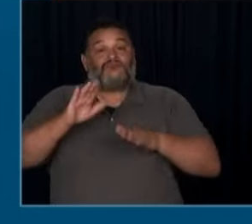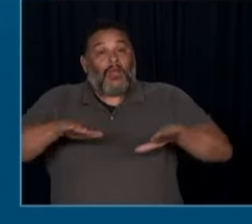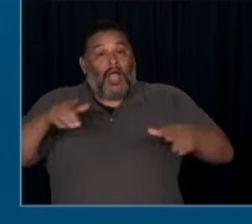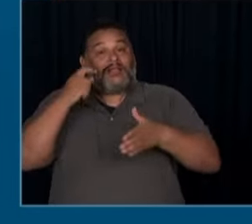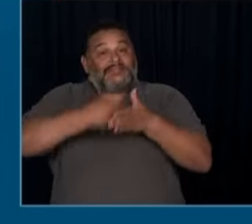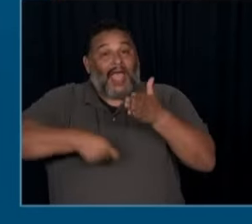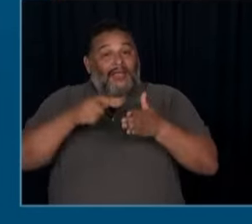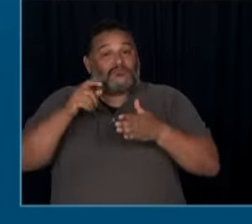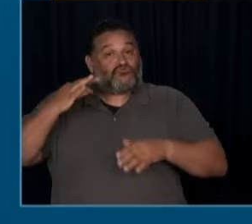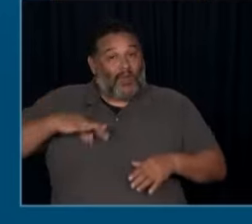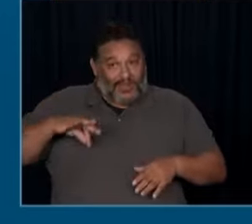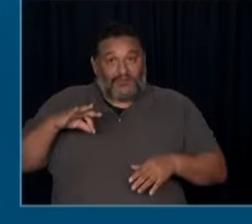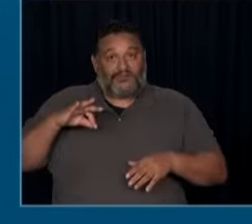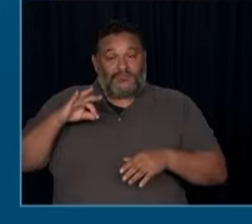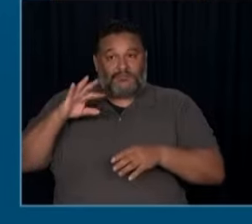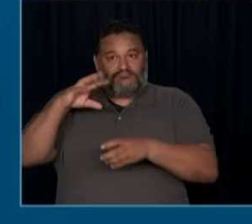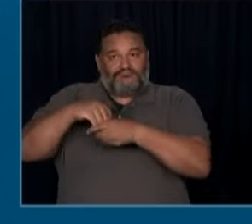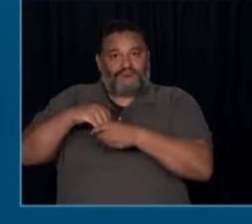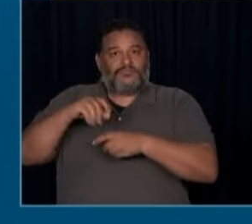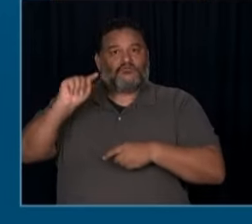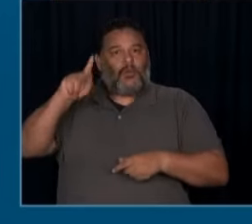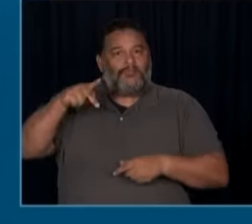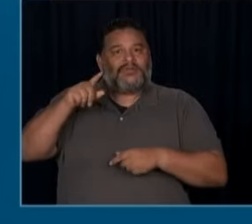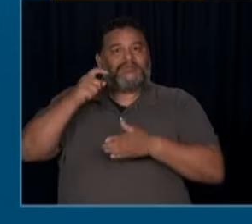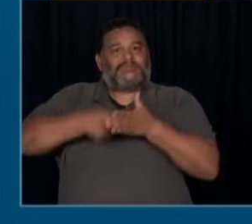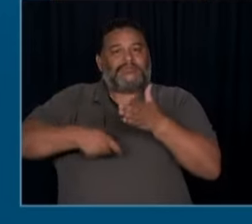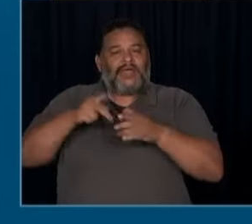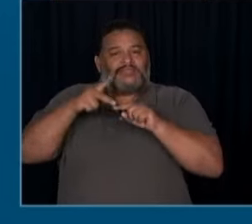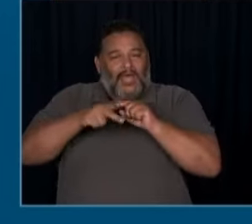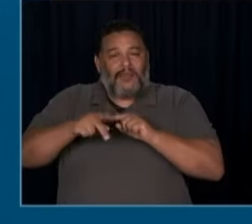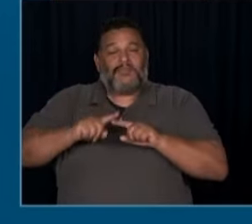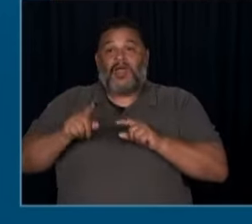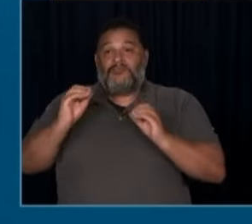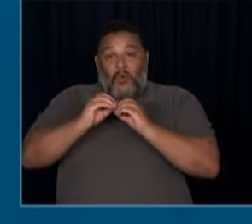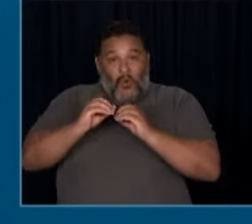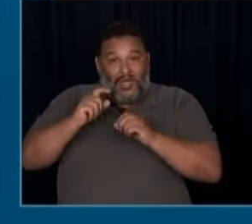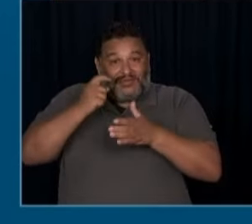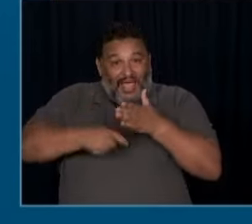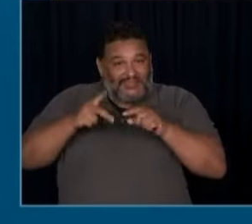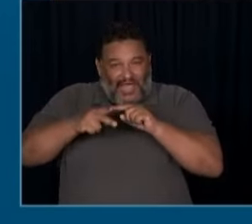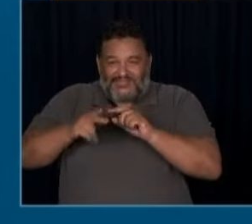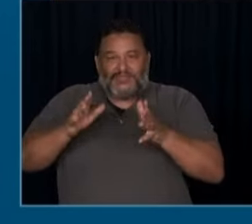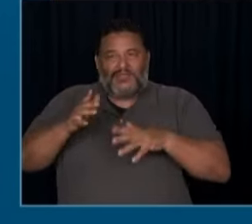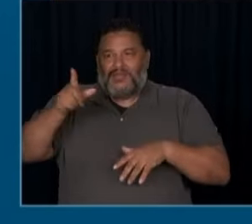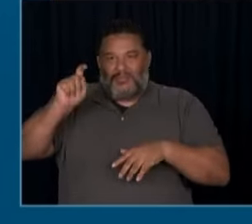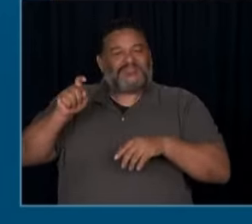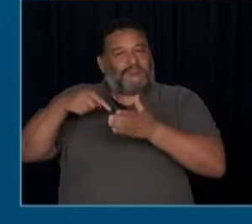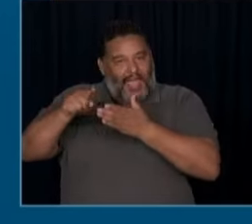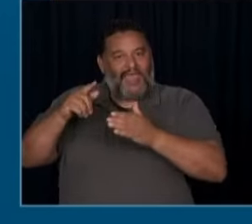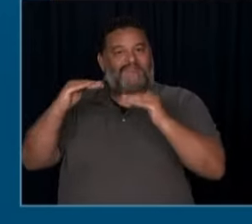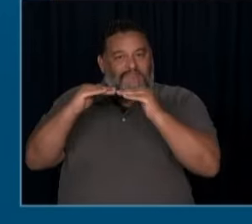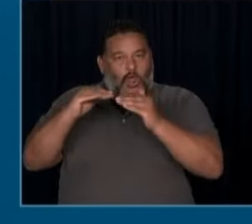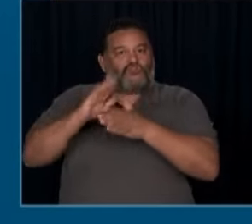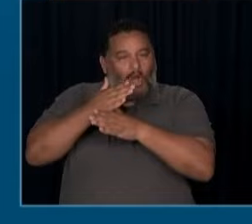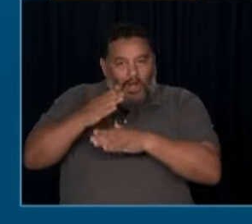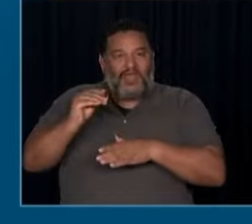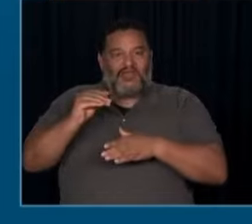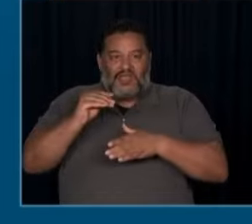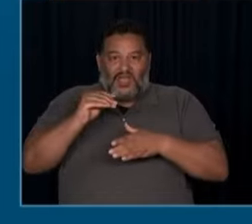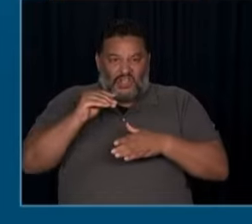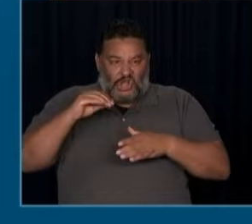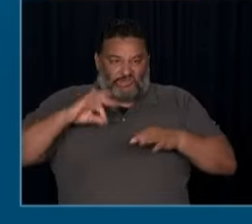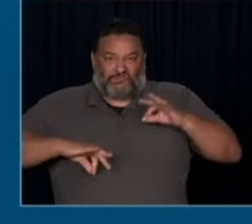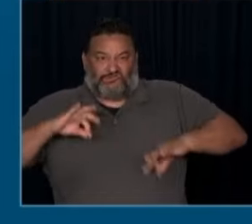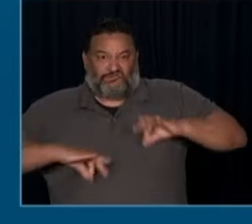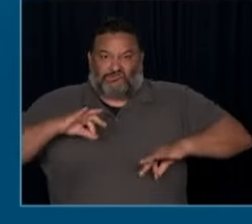of that Trump tax cut. But giving more tax cuts to people that haven't been paying their fair share and price gouging our Arizonans at the same